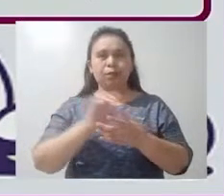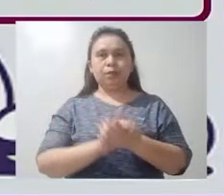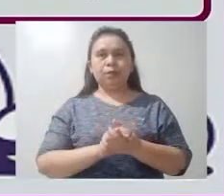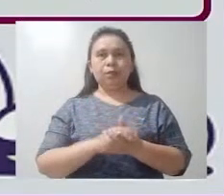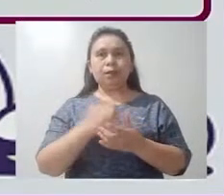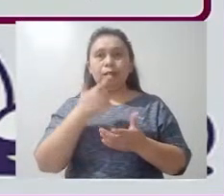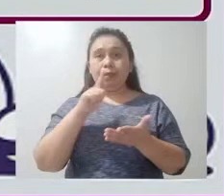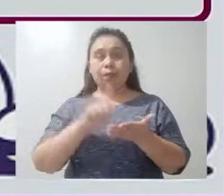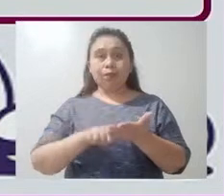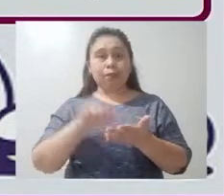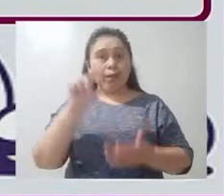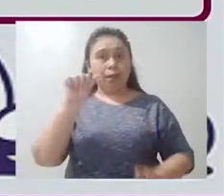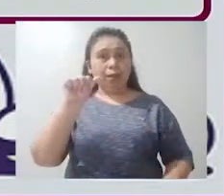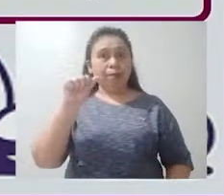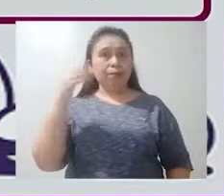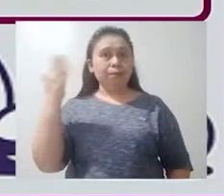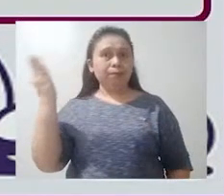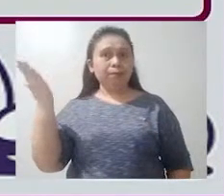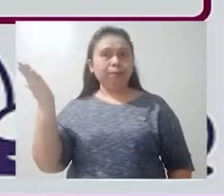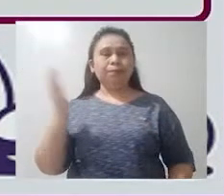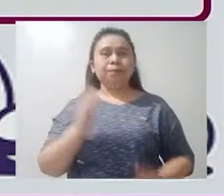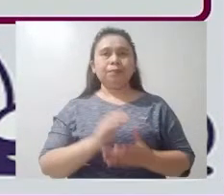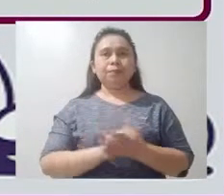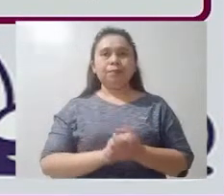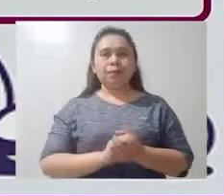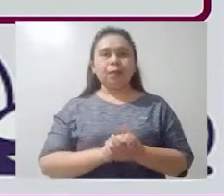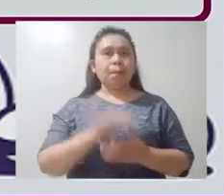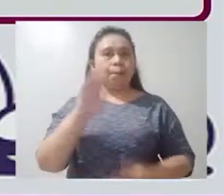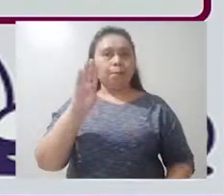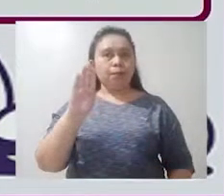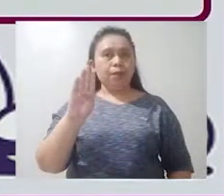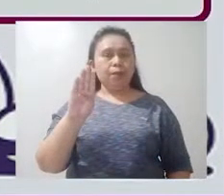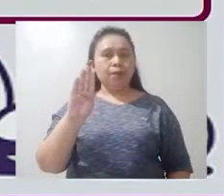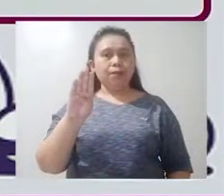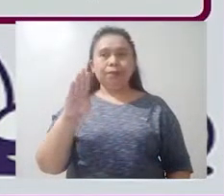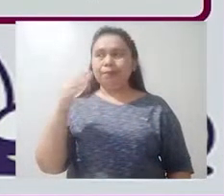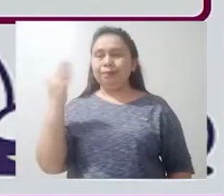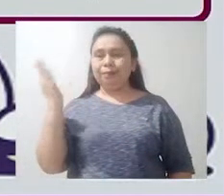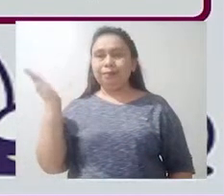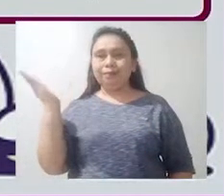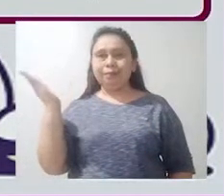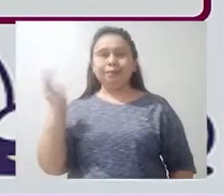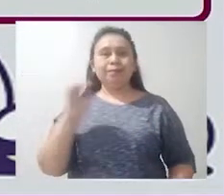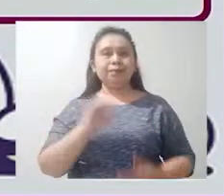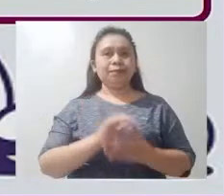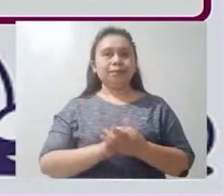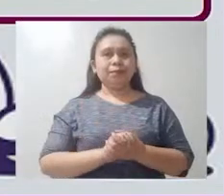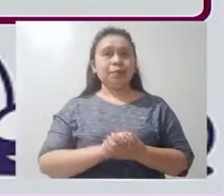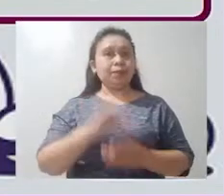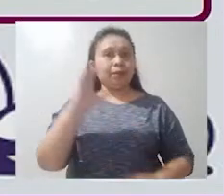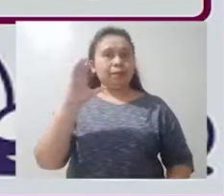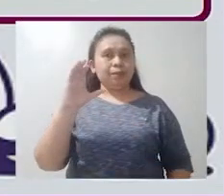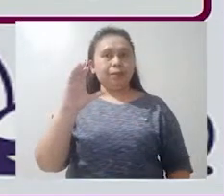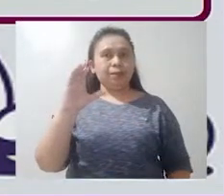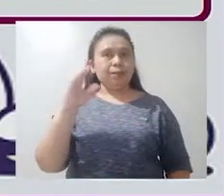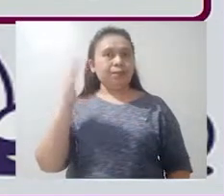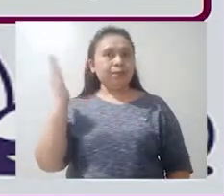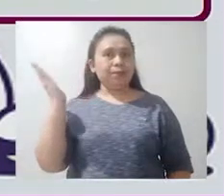Letter A, Florence flask. Letter B, beaker. Letter